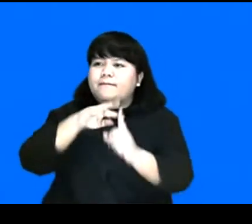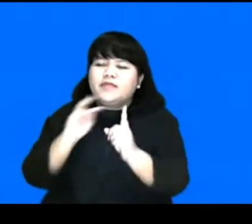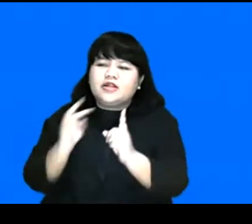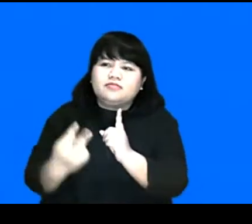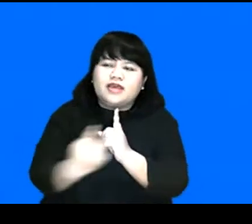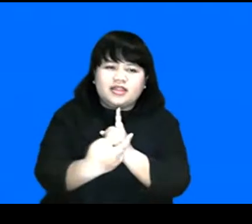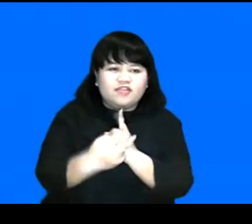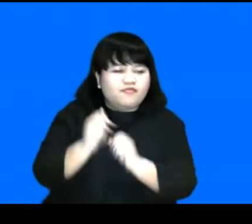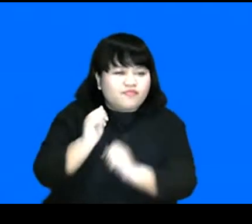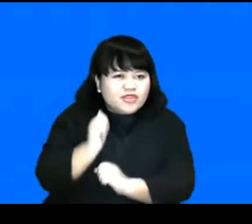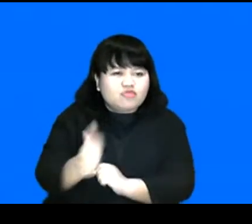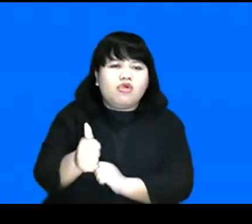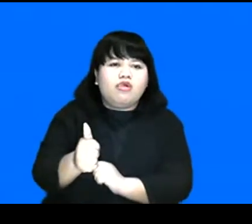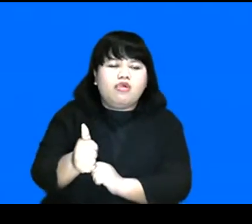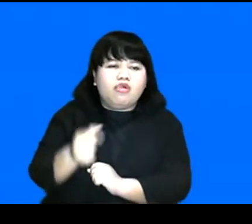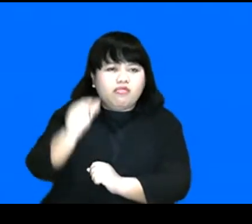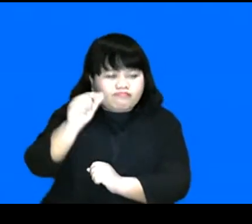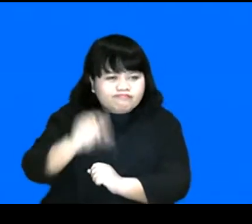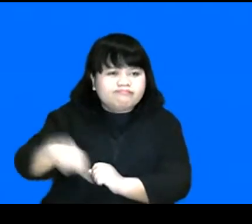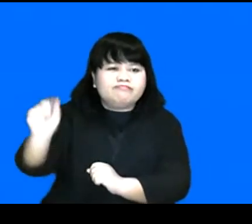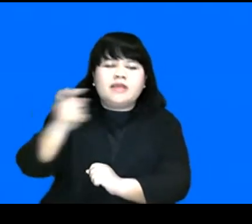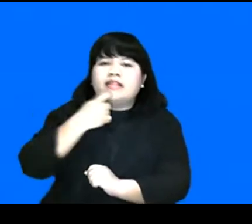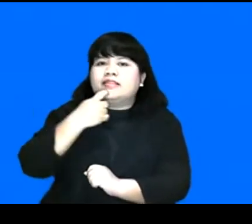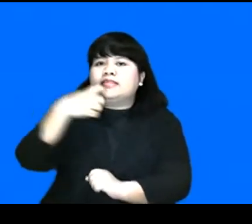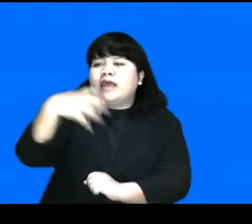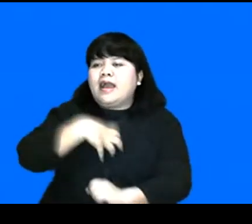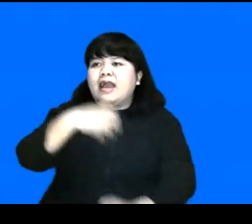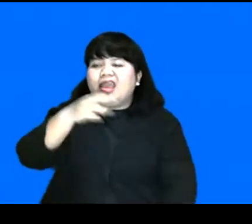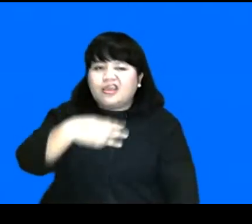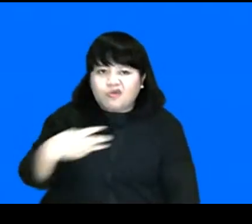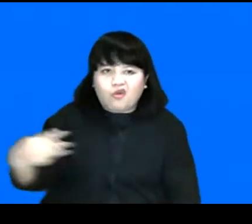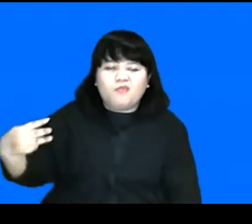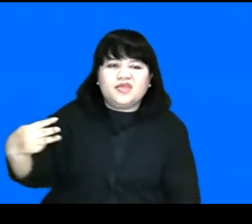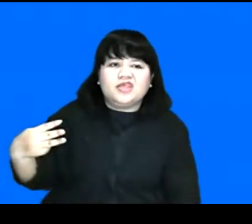issues needs to be put in the center.